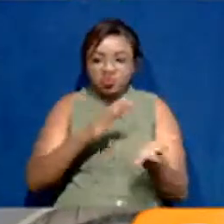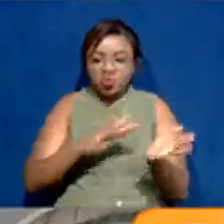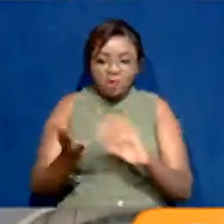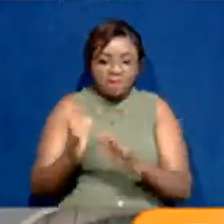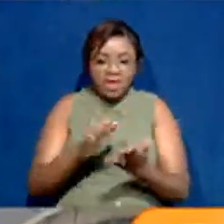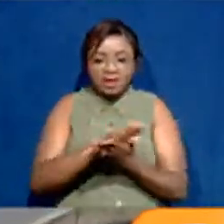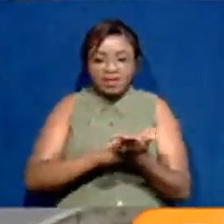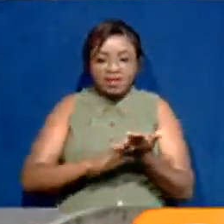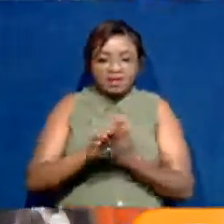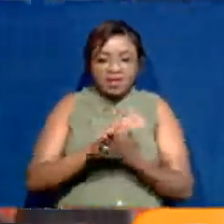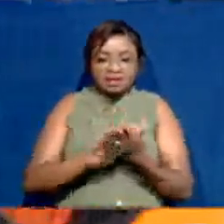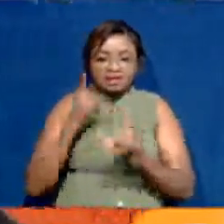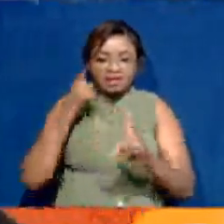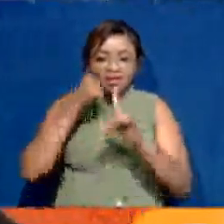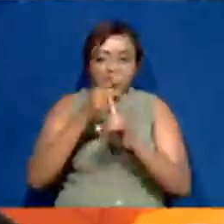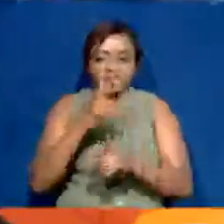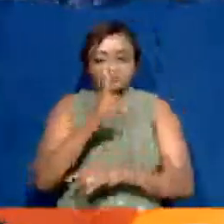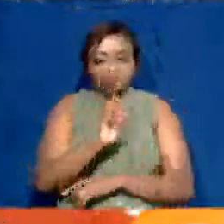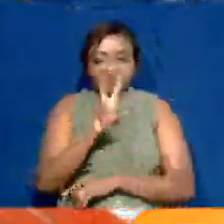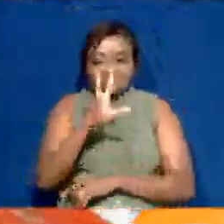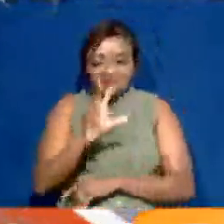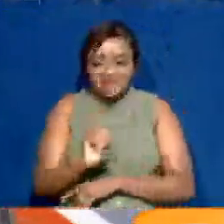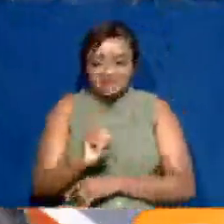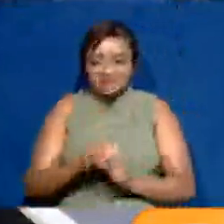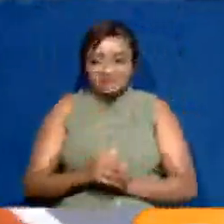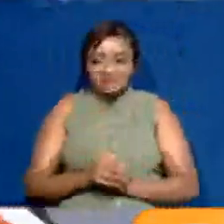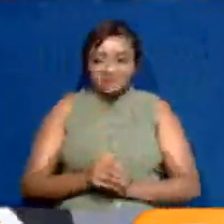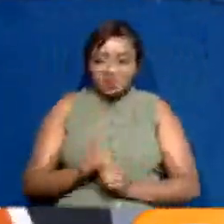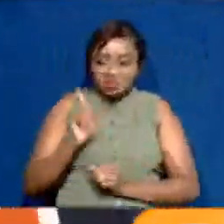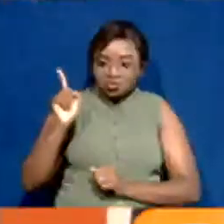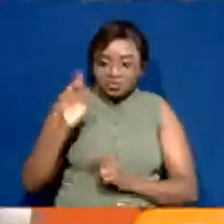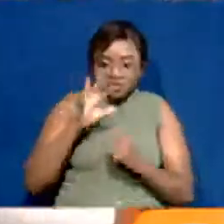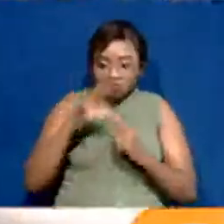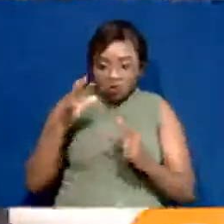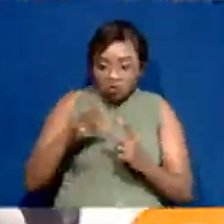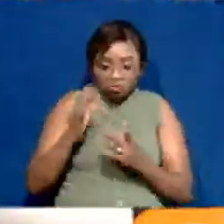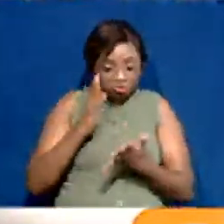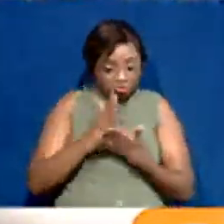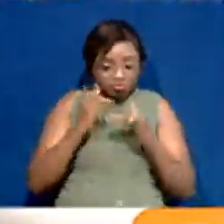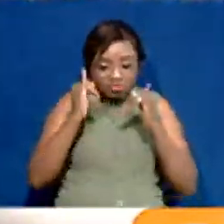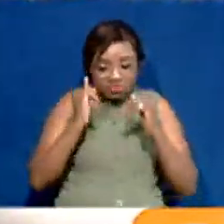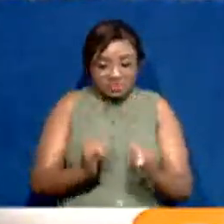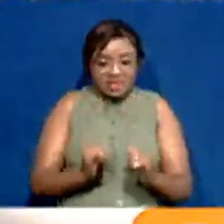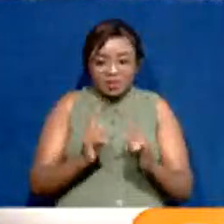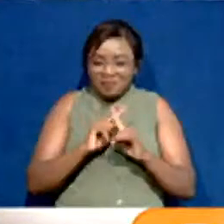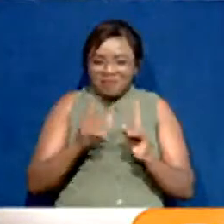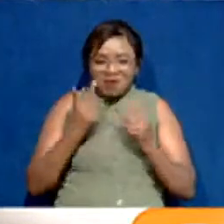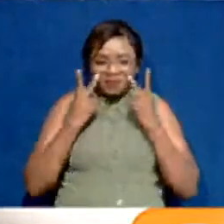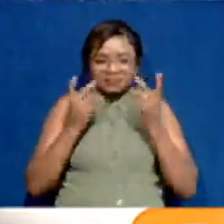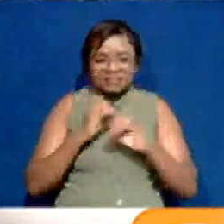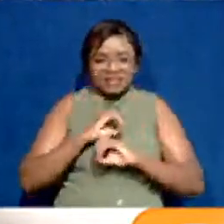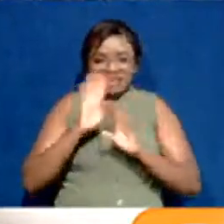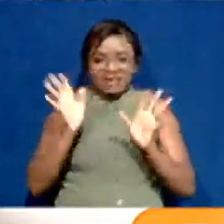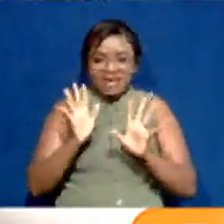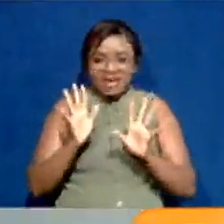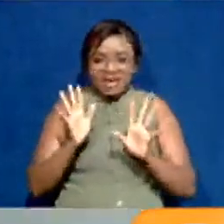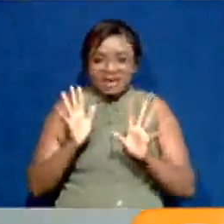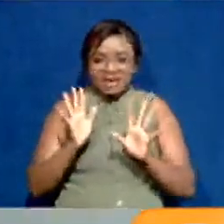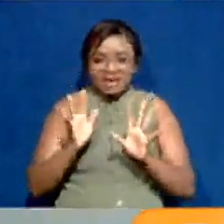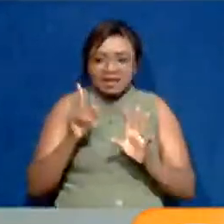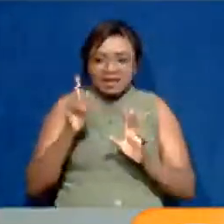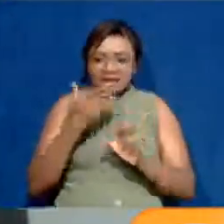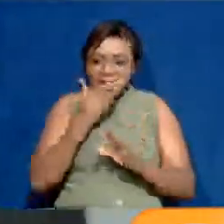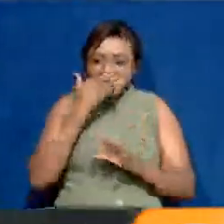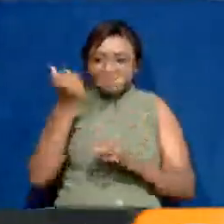in 2030. And so this electric option, although new, is proving to be a better and preferred option for